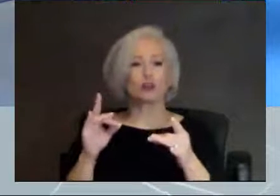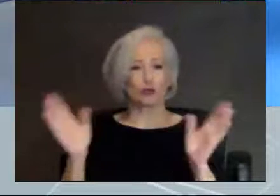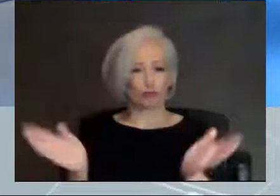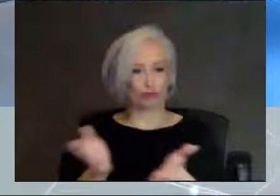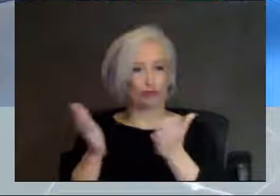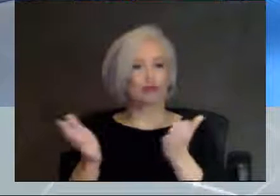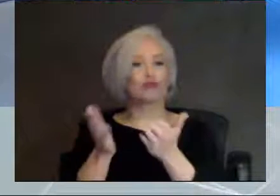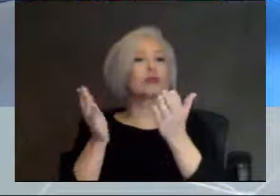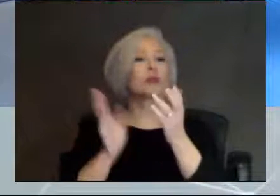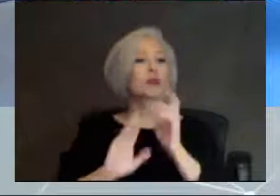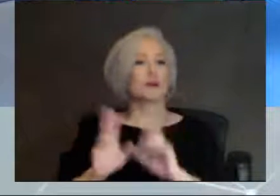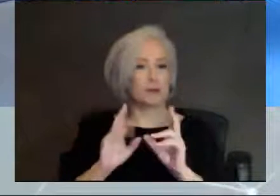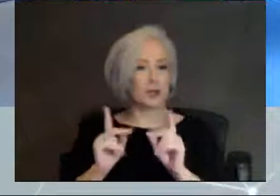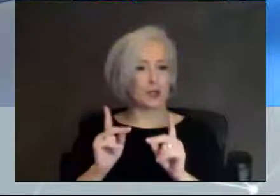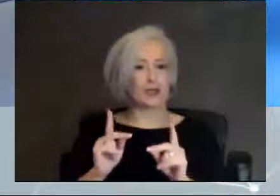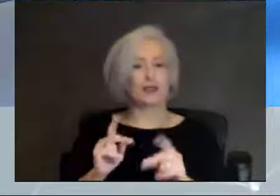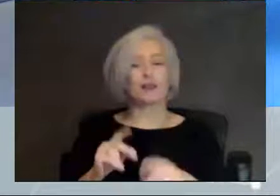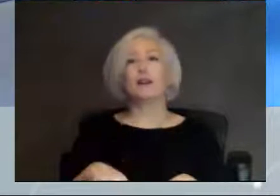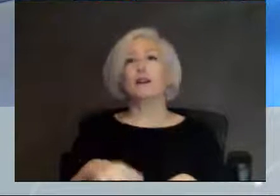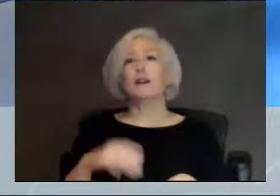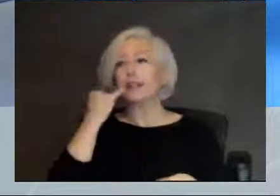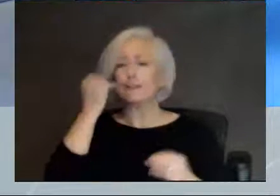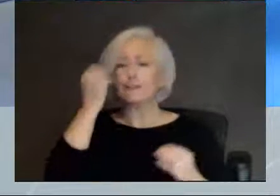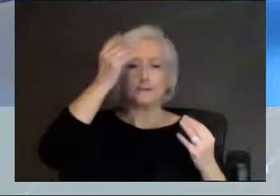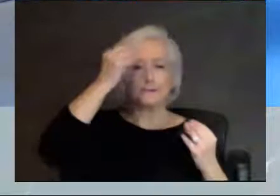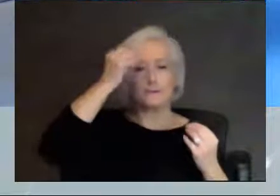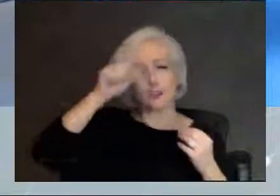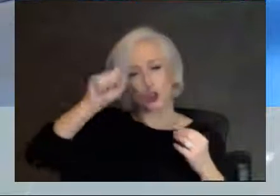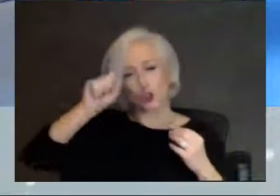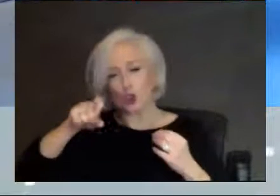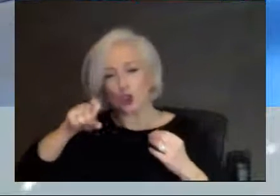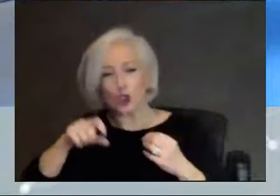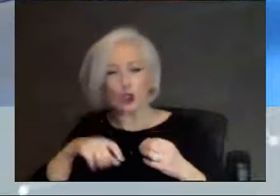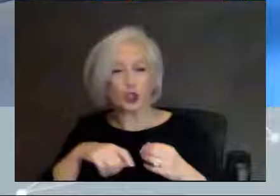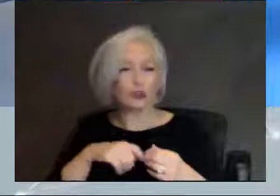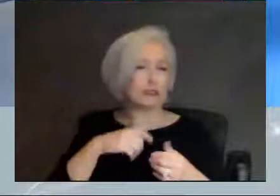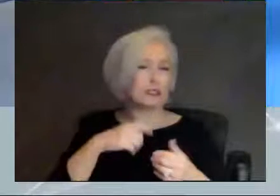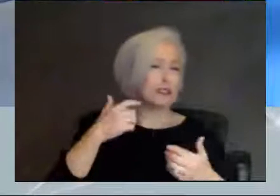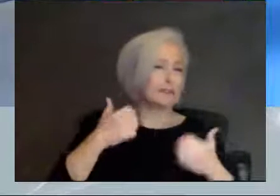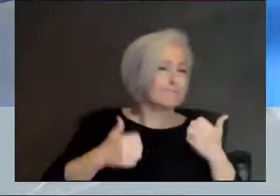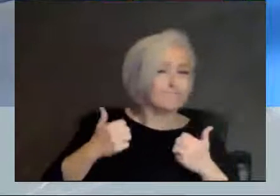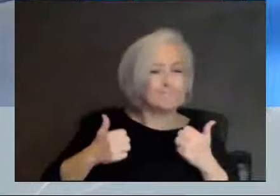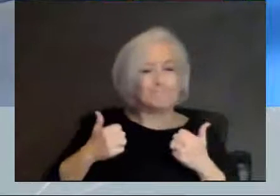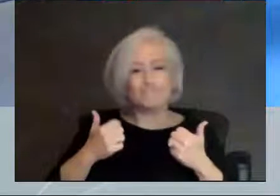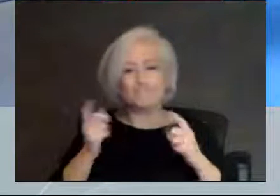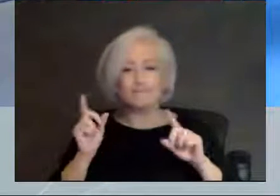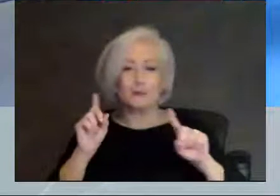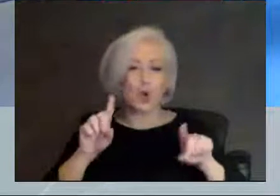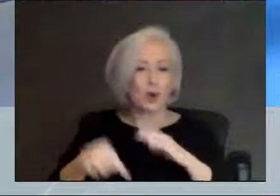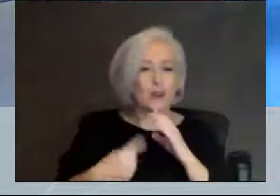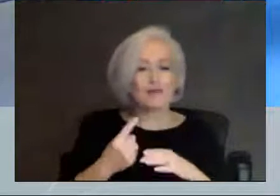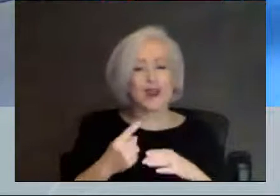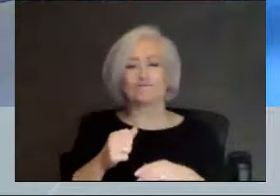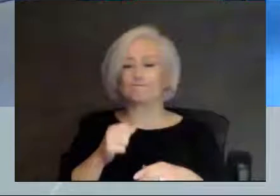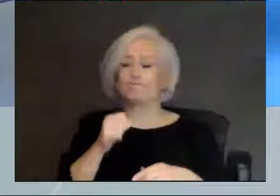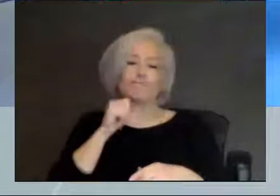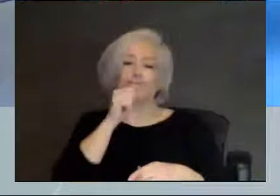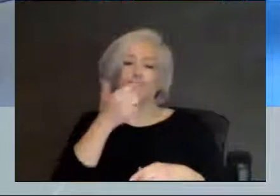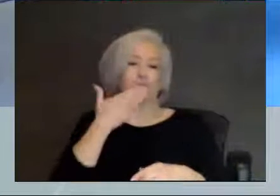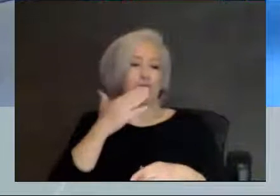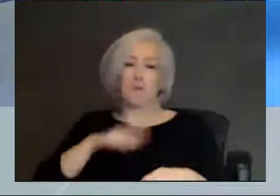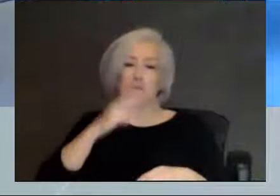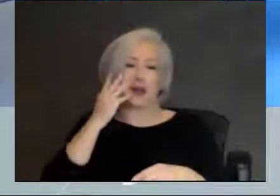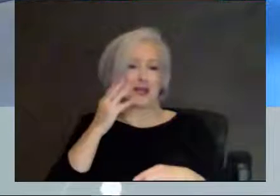be contemplating getting that first colonoscopy. It's not as bad as what you might think